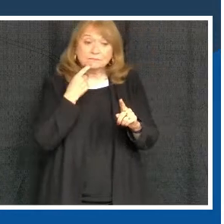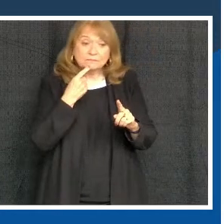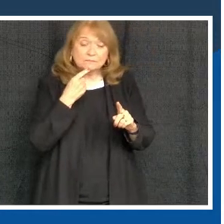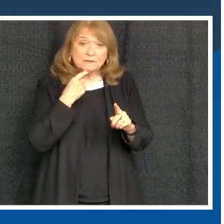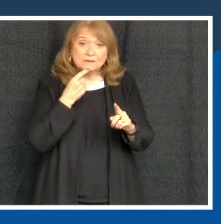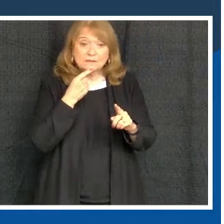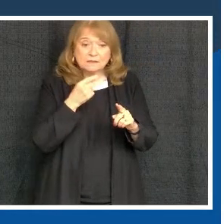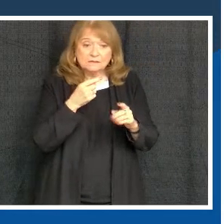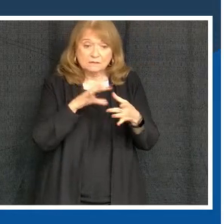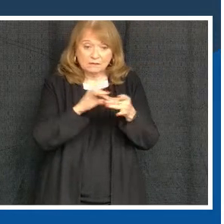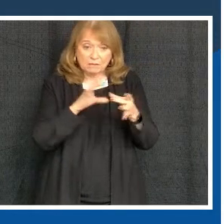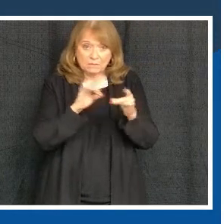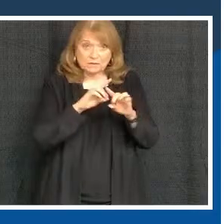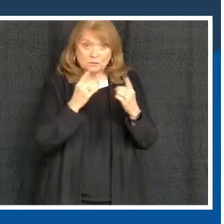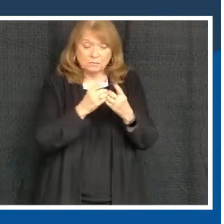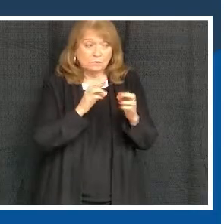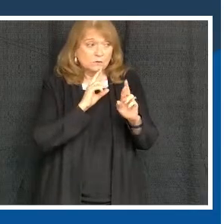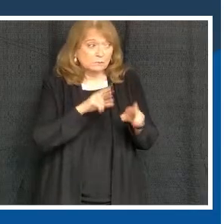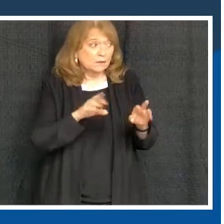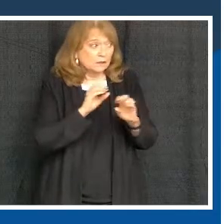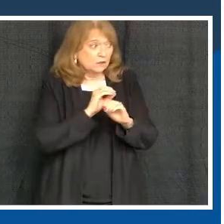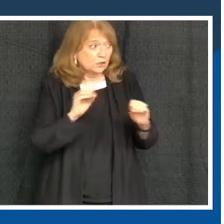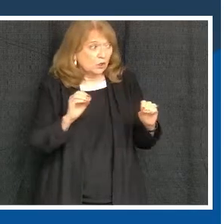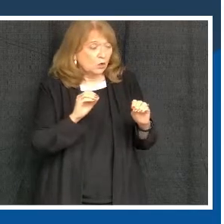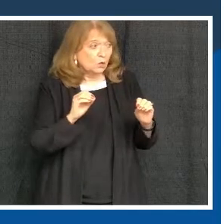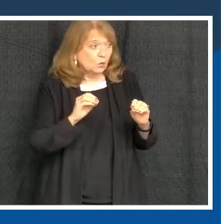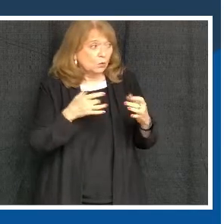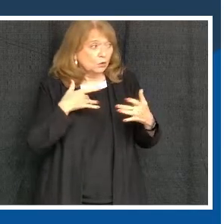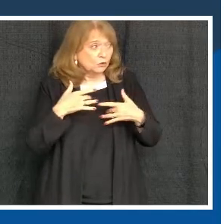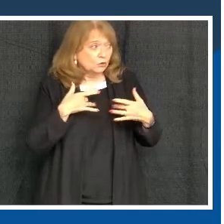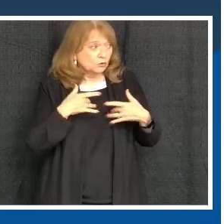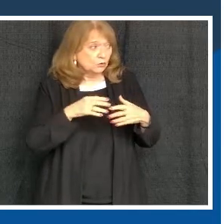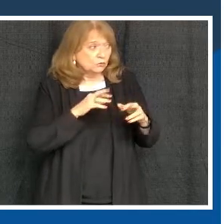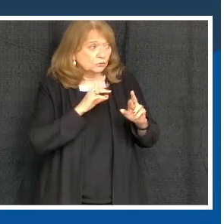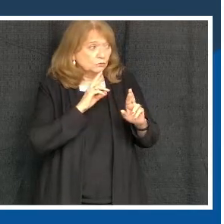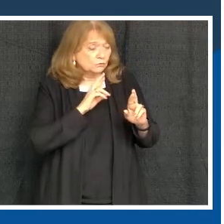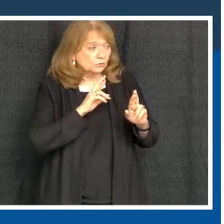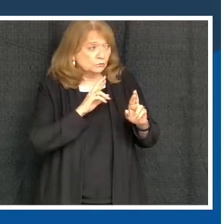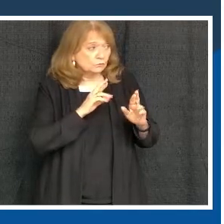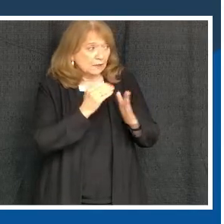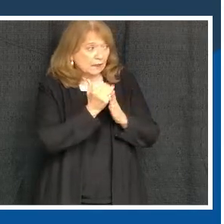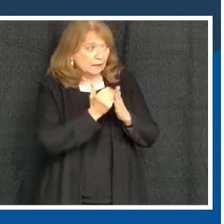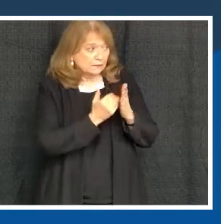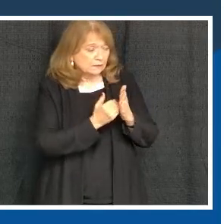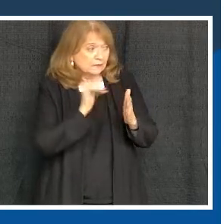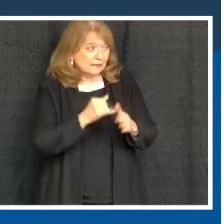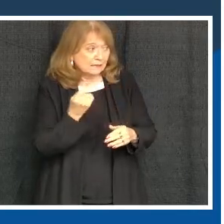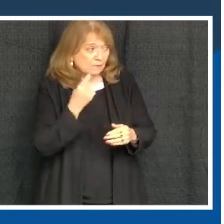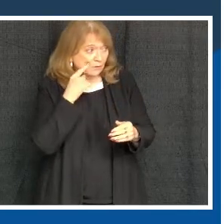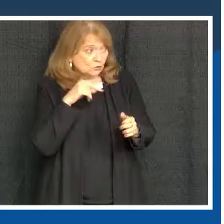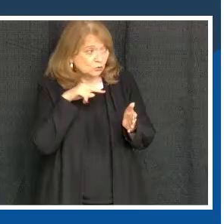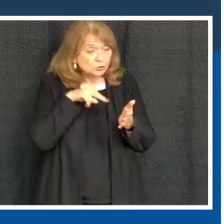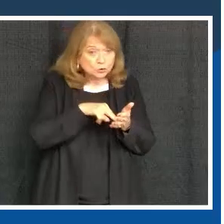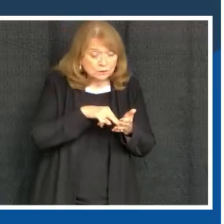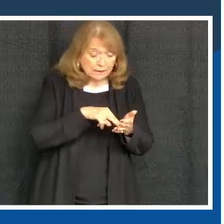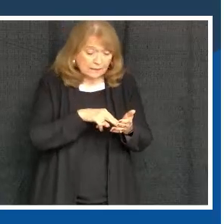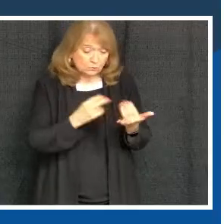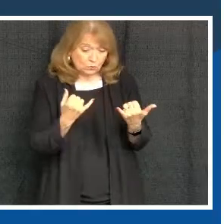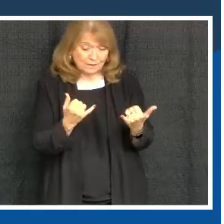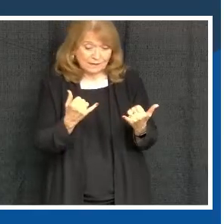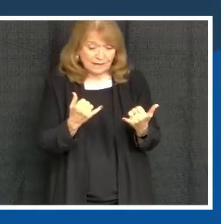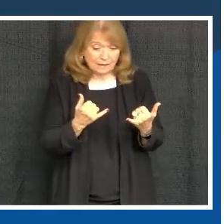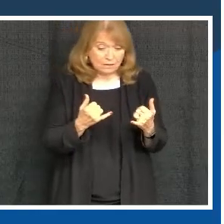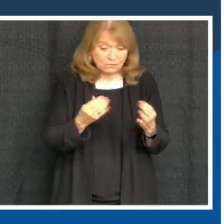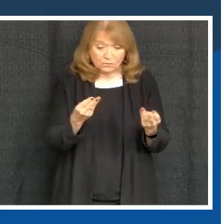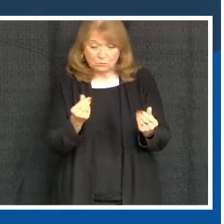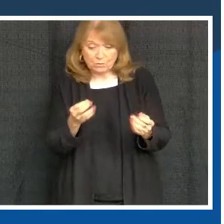comments, department responded, no concerns listed. Is that something for no concerns? Is that something that you guys look at sitting at the property now? It's all